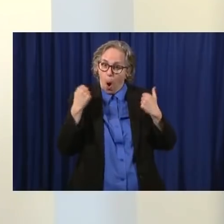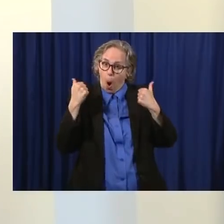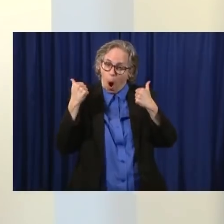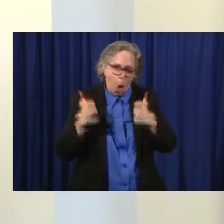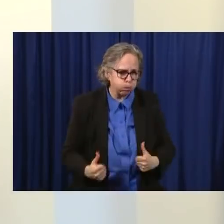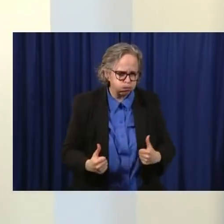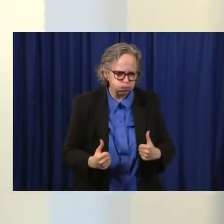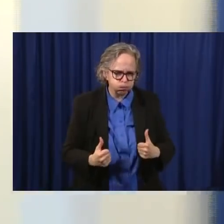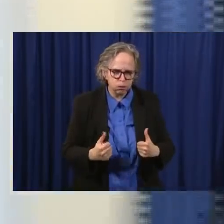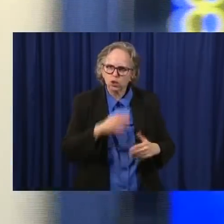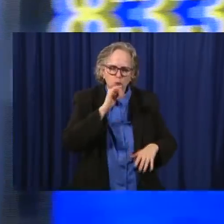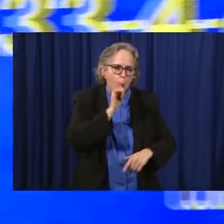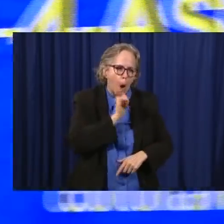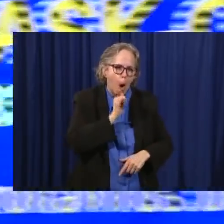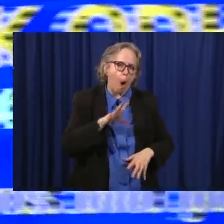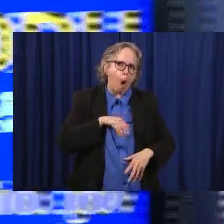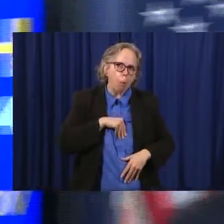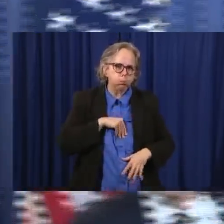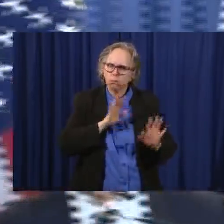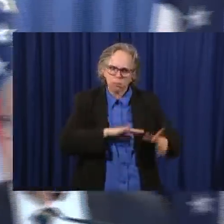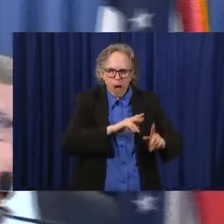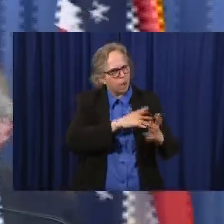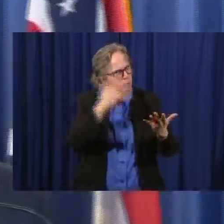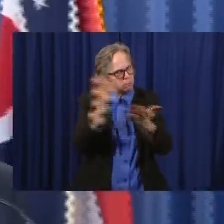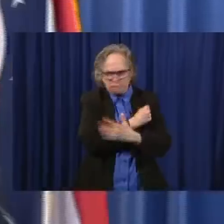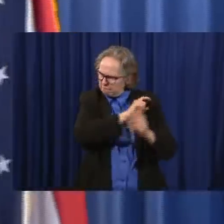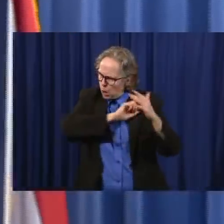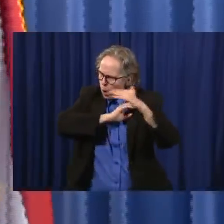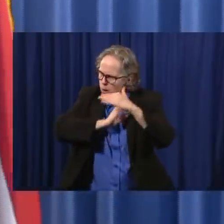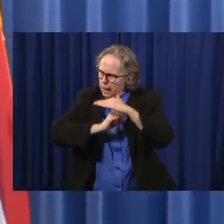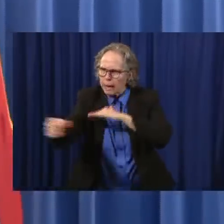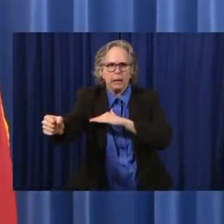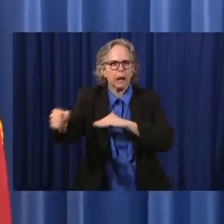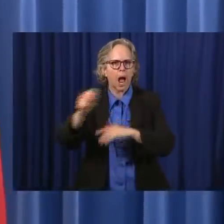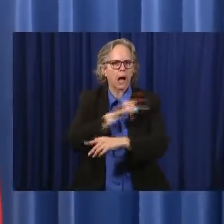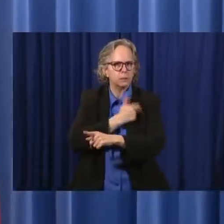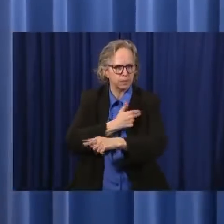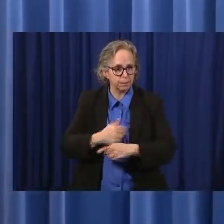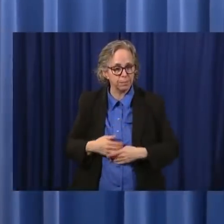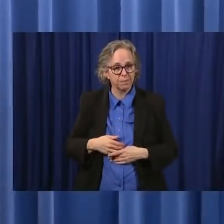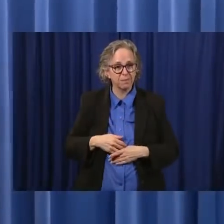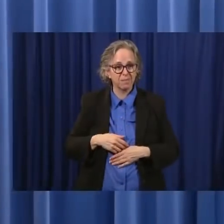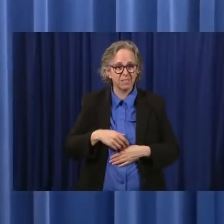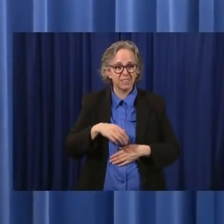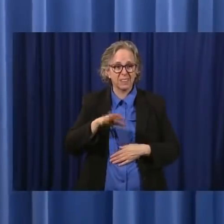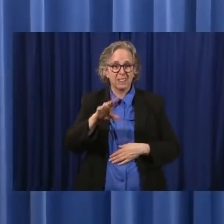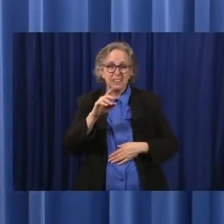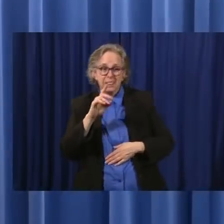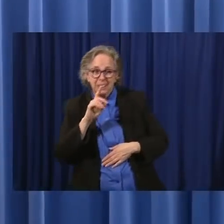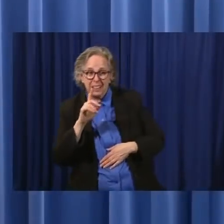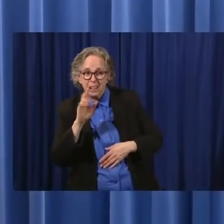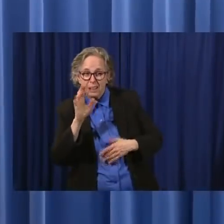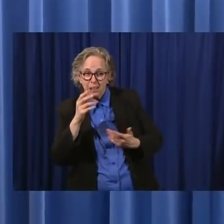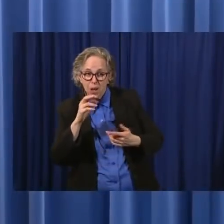you. Remdesivir and hydroxychloroquine both being prescribed in the state of Ohio?